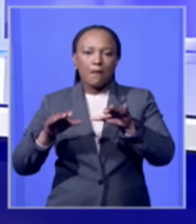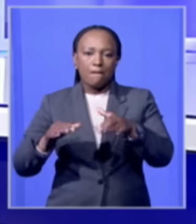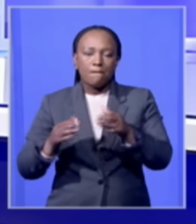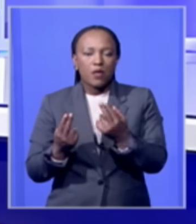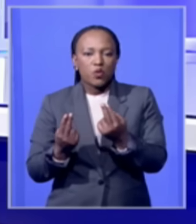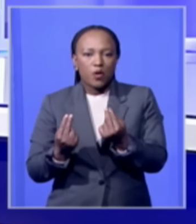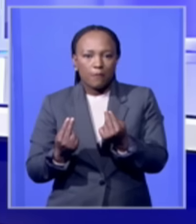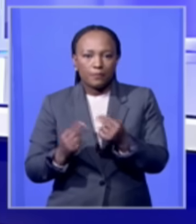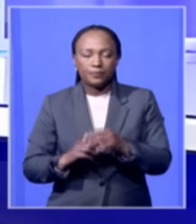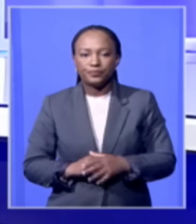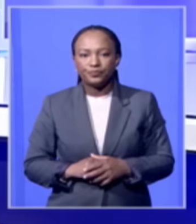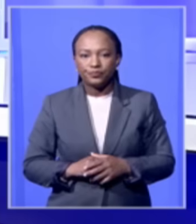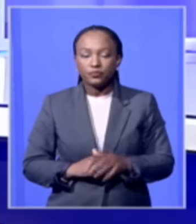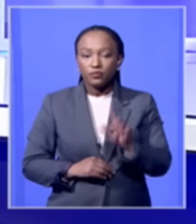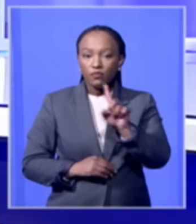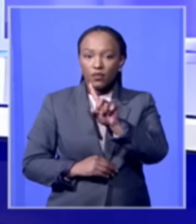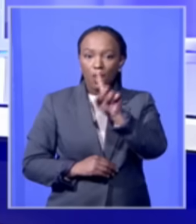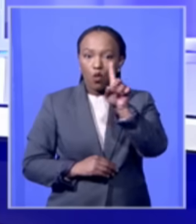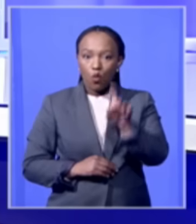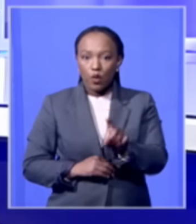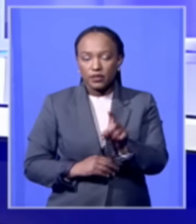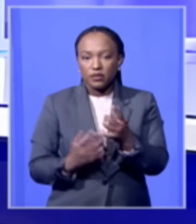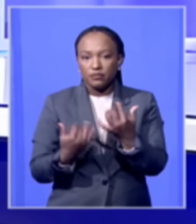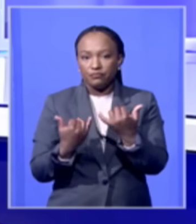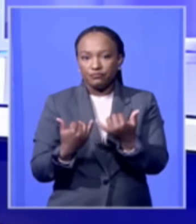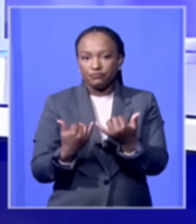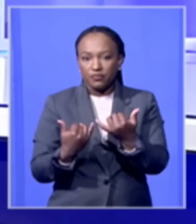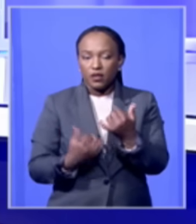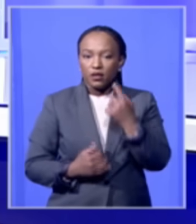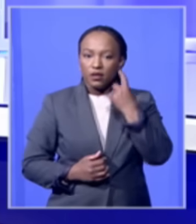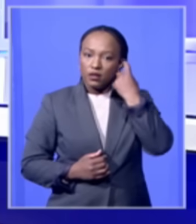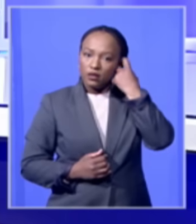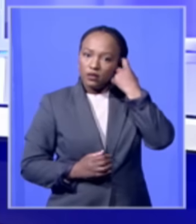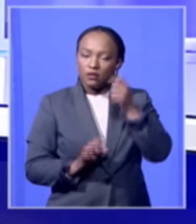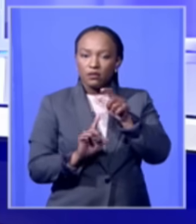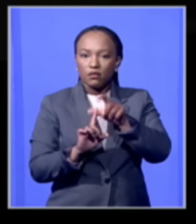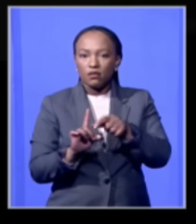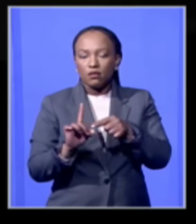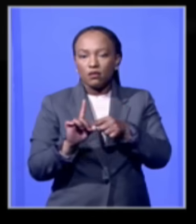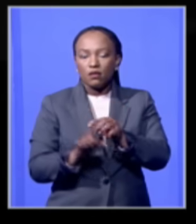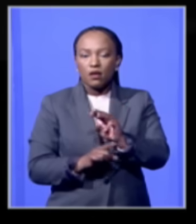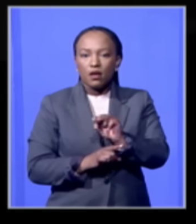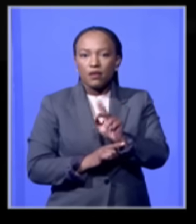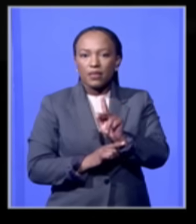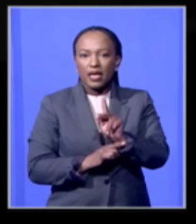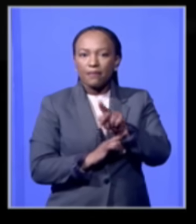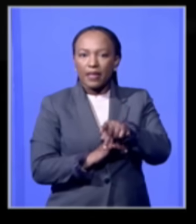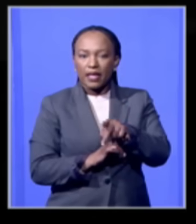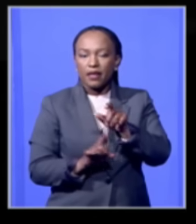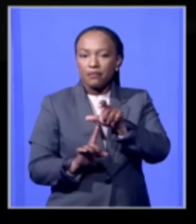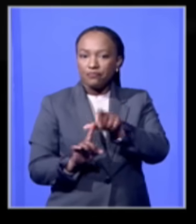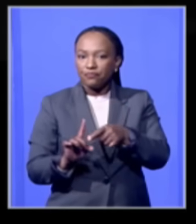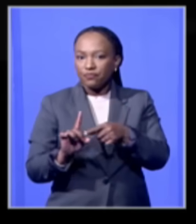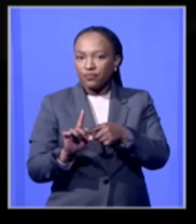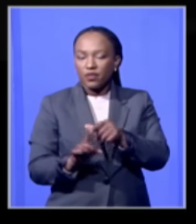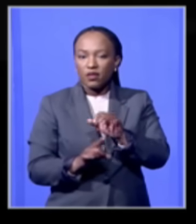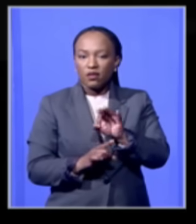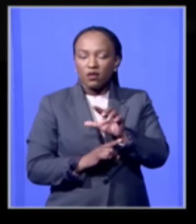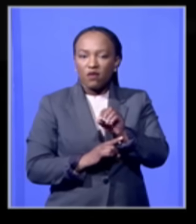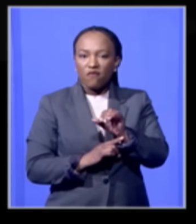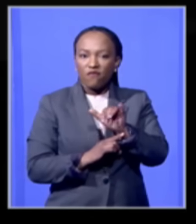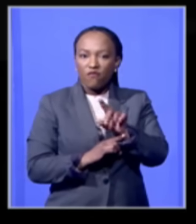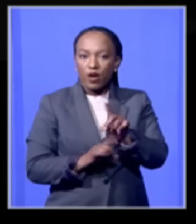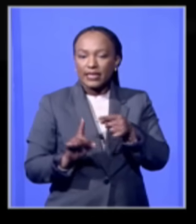Gomme go potšišo ya rena ya letšatši re rile mongwaledikakaretšo wa peleng wa MKP Floyd Shivambu o re o lesolong la go swara dipoledišano